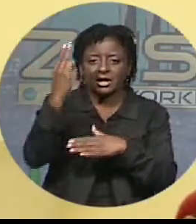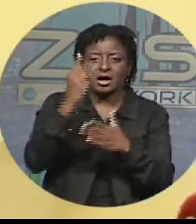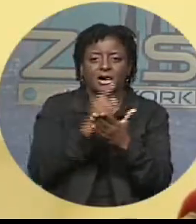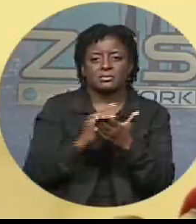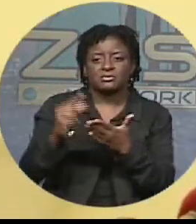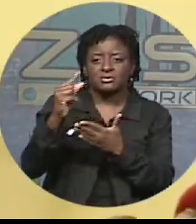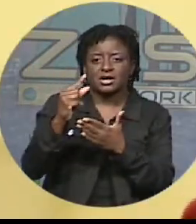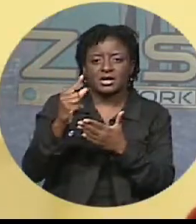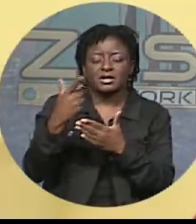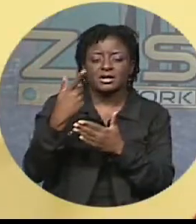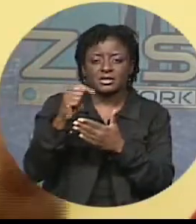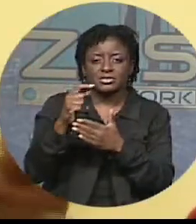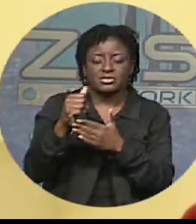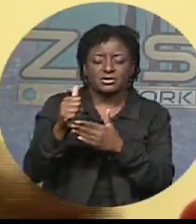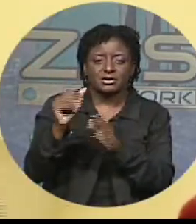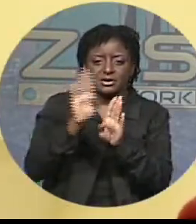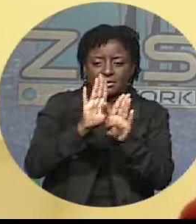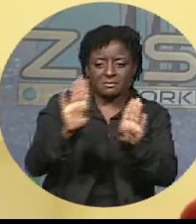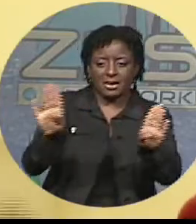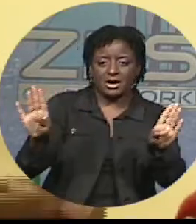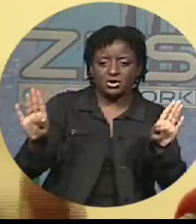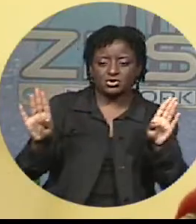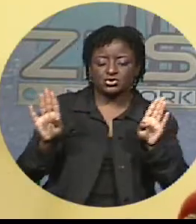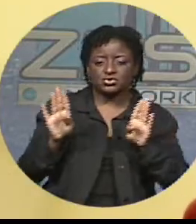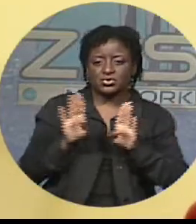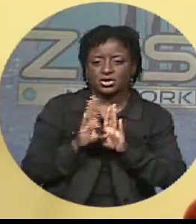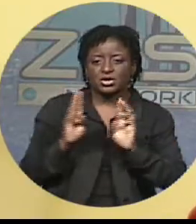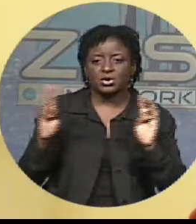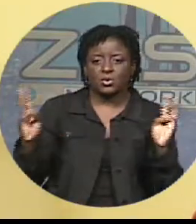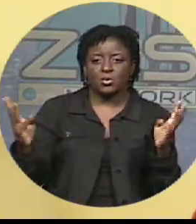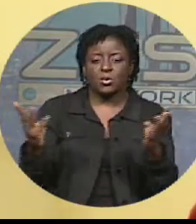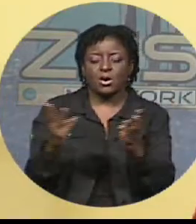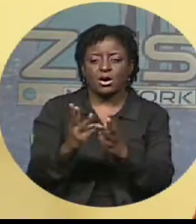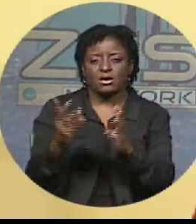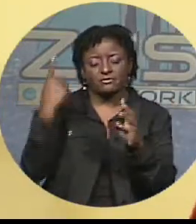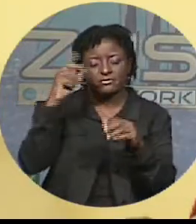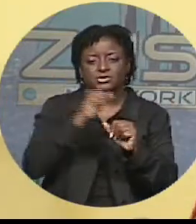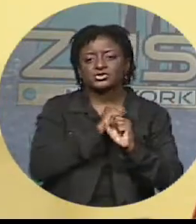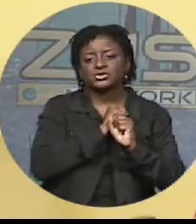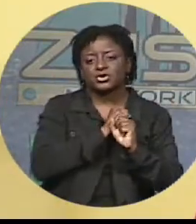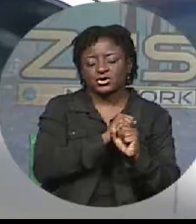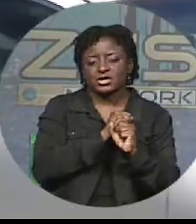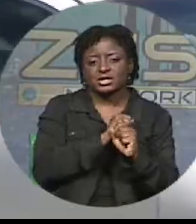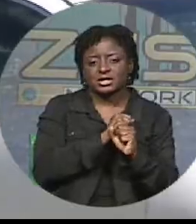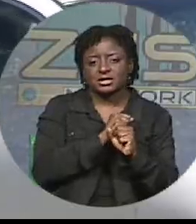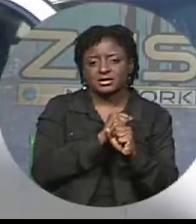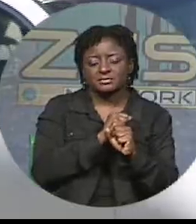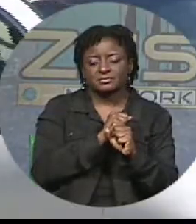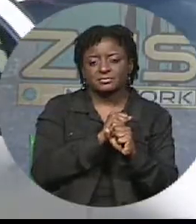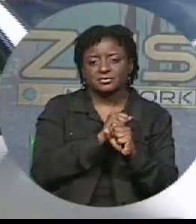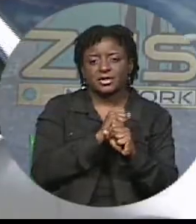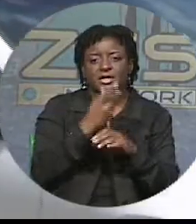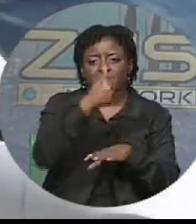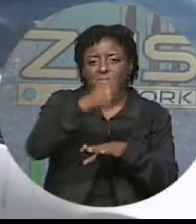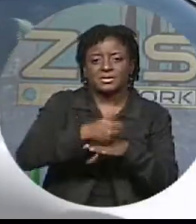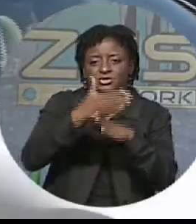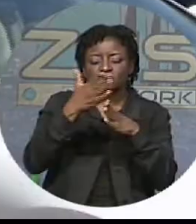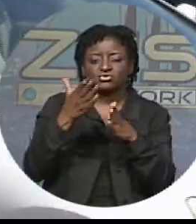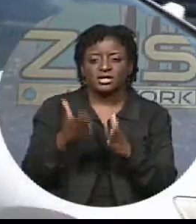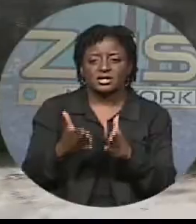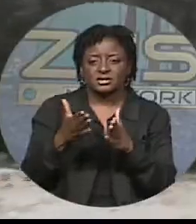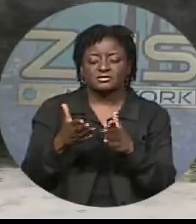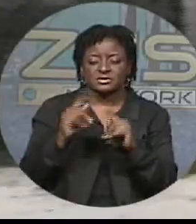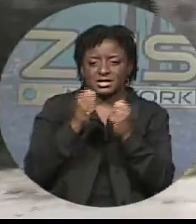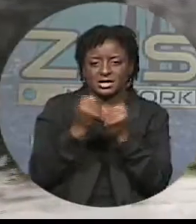boundary wall to make sure, give it the ambience and security for the overall campus. Meanwhile, the administrative team will move